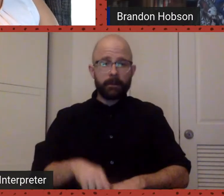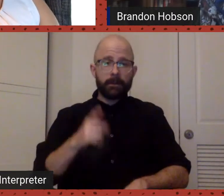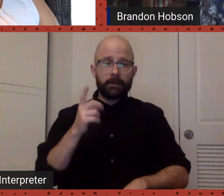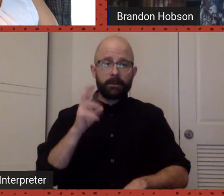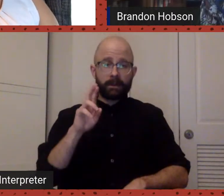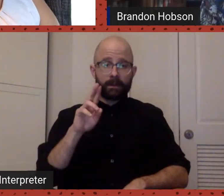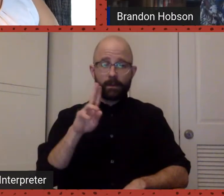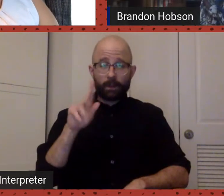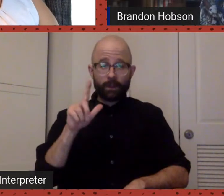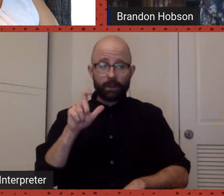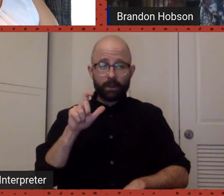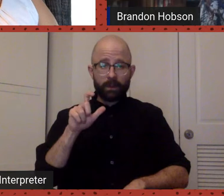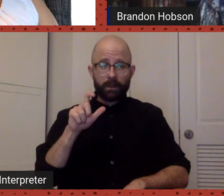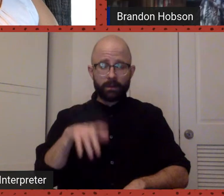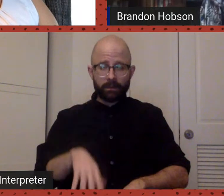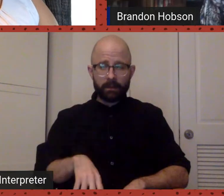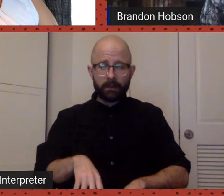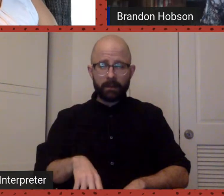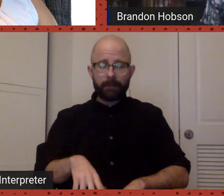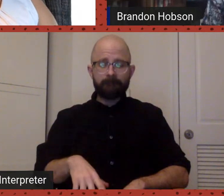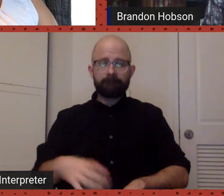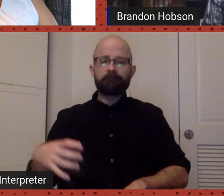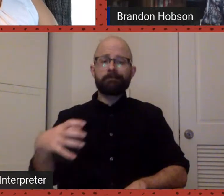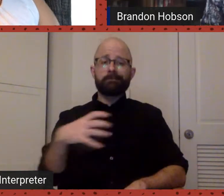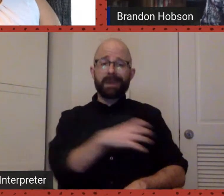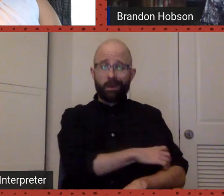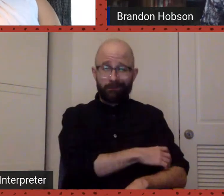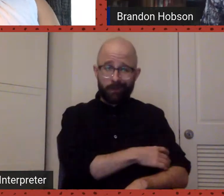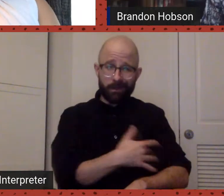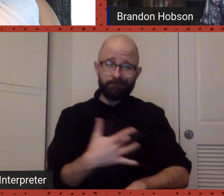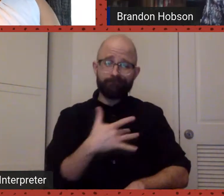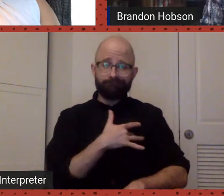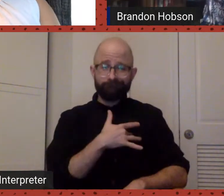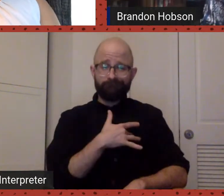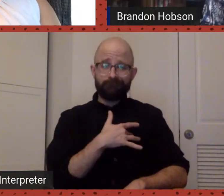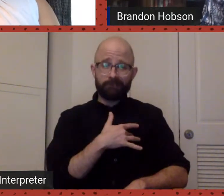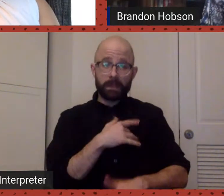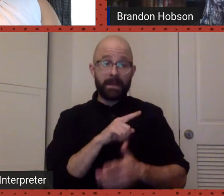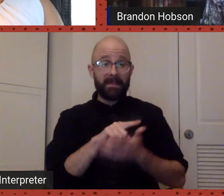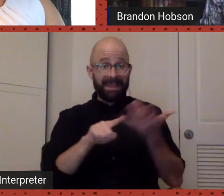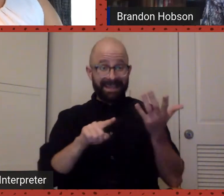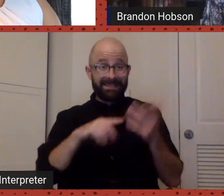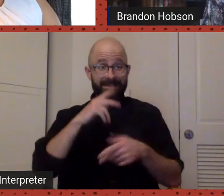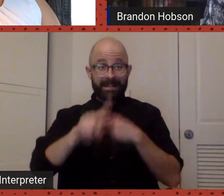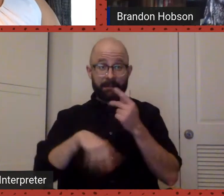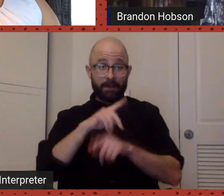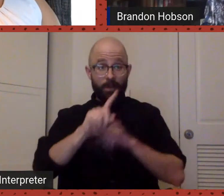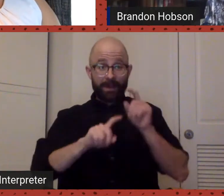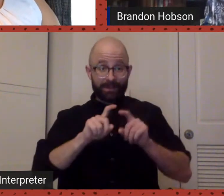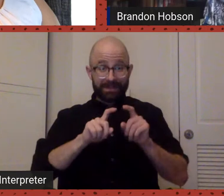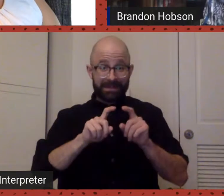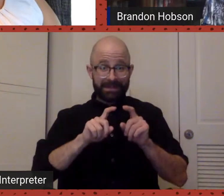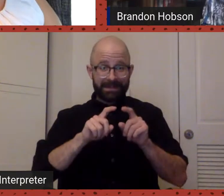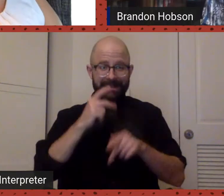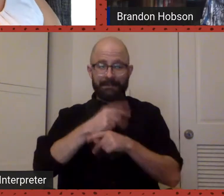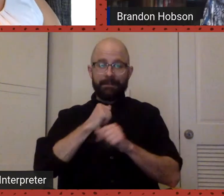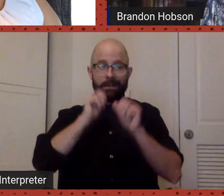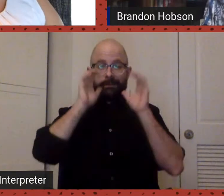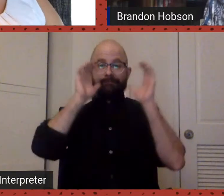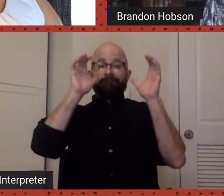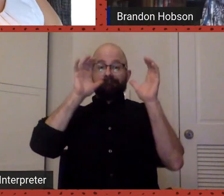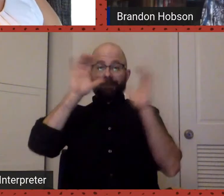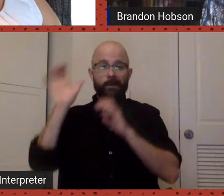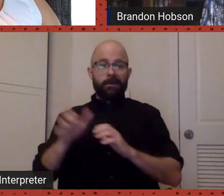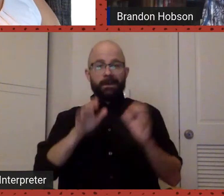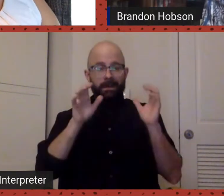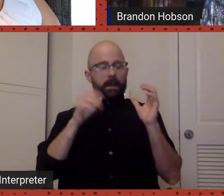Powerful. I mean, these are certainly the questions that keep me up at night. And I'm sure the same